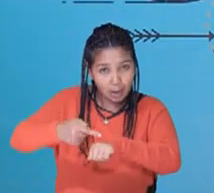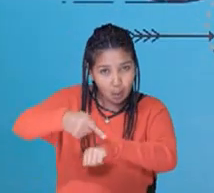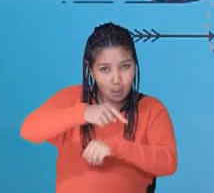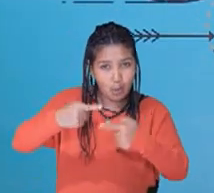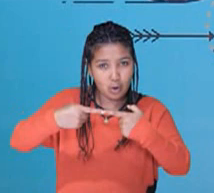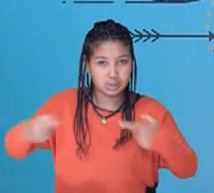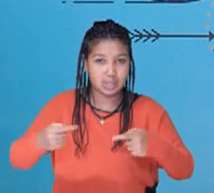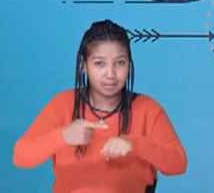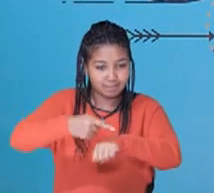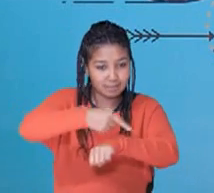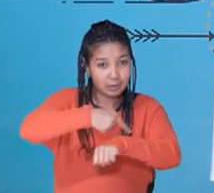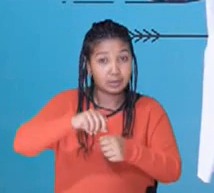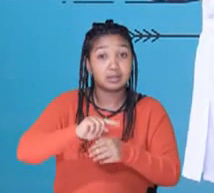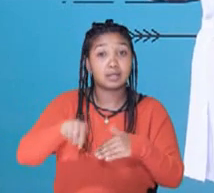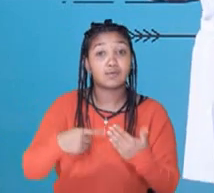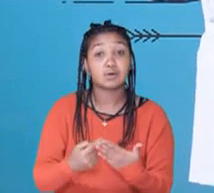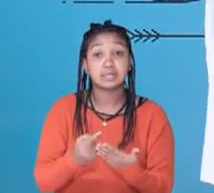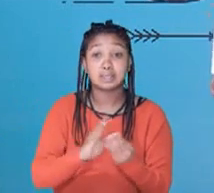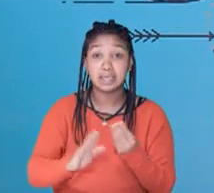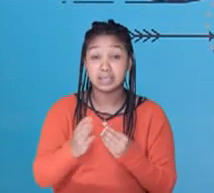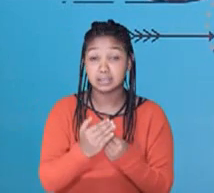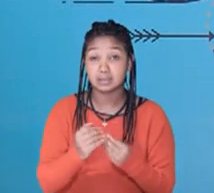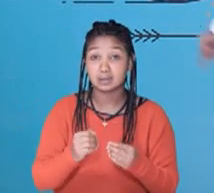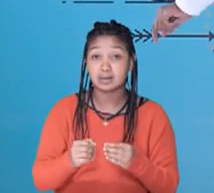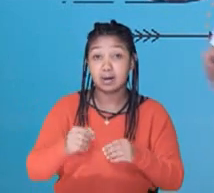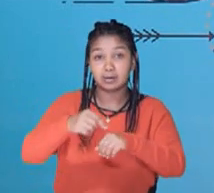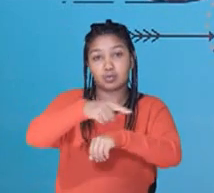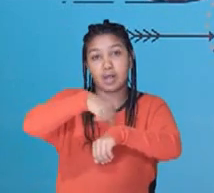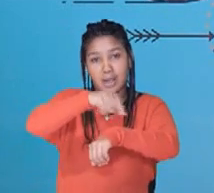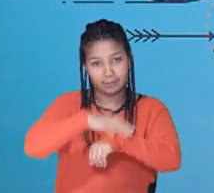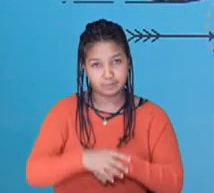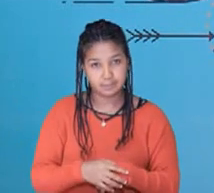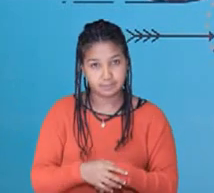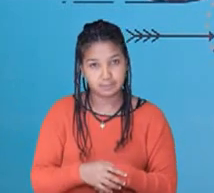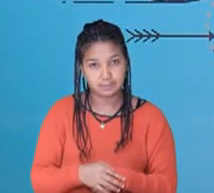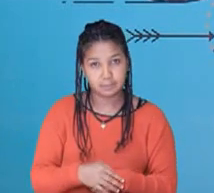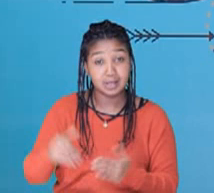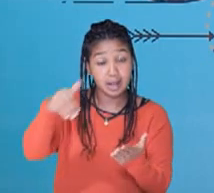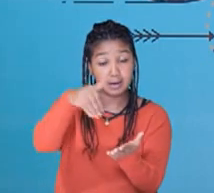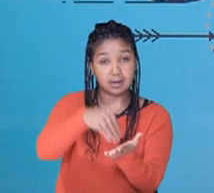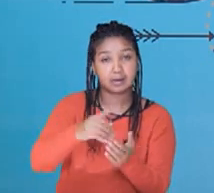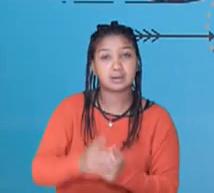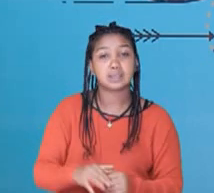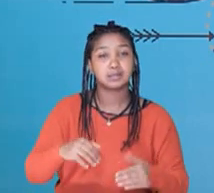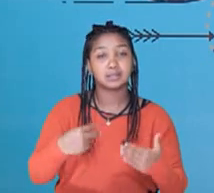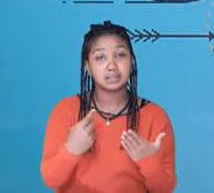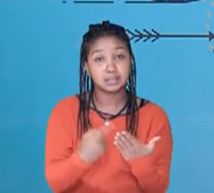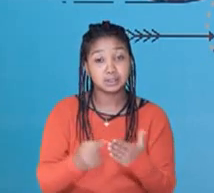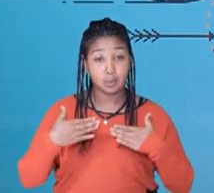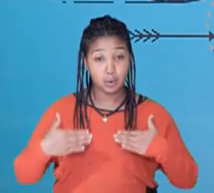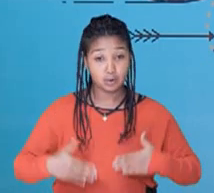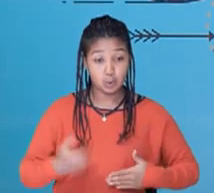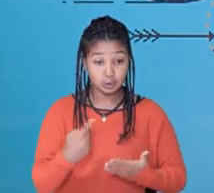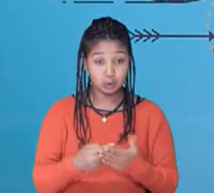oppositely. So in this case, it is acting to the left. Okay? And again, these